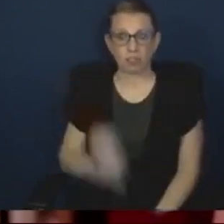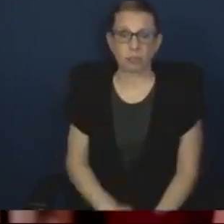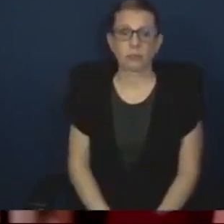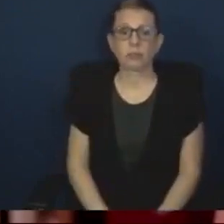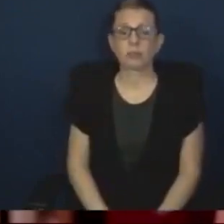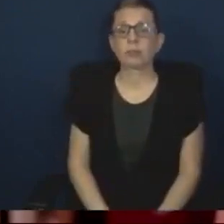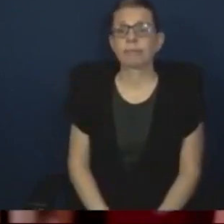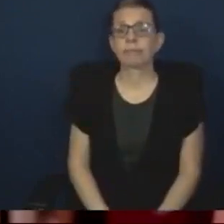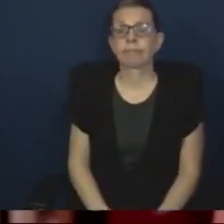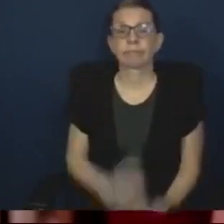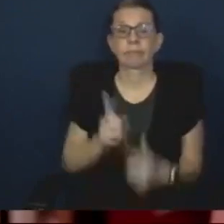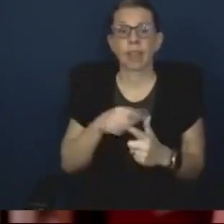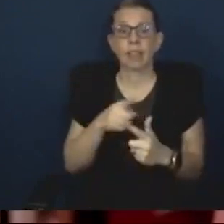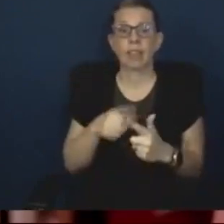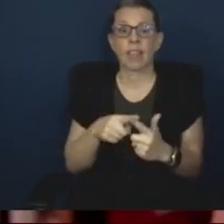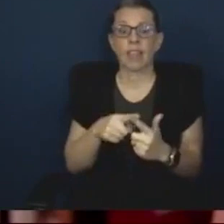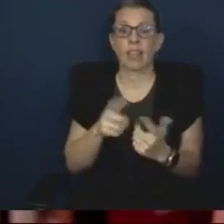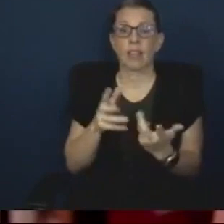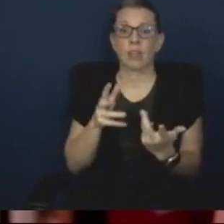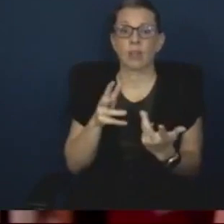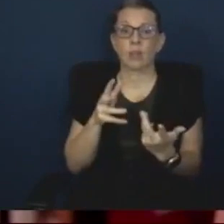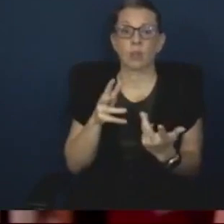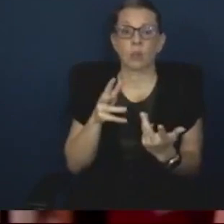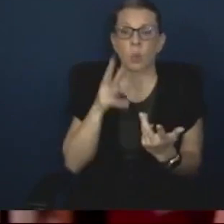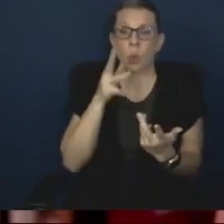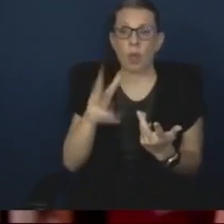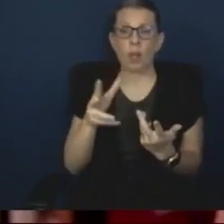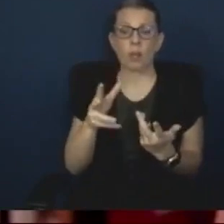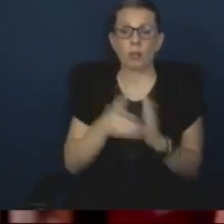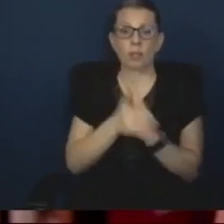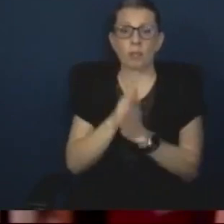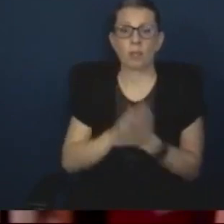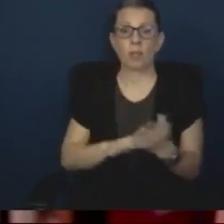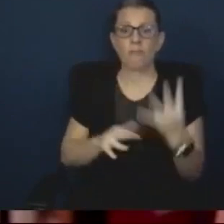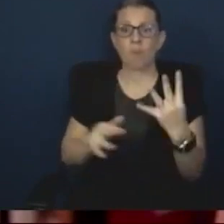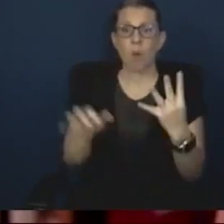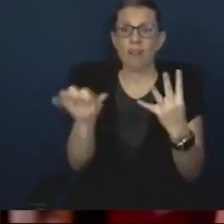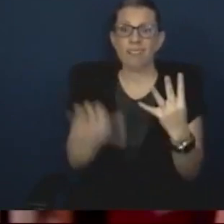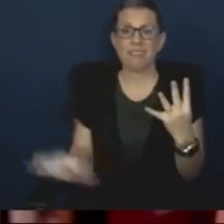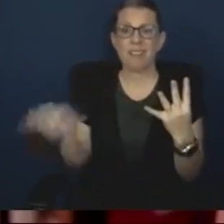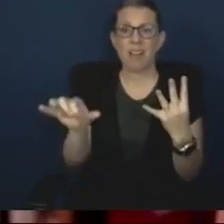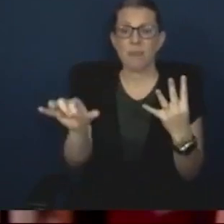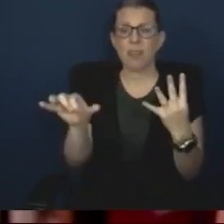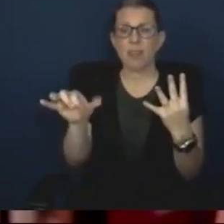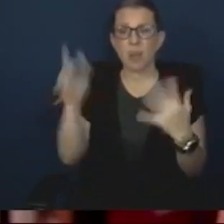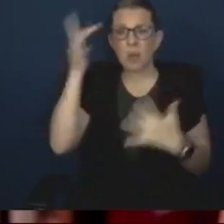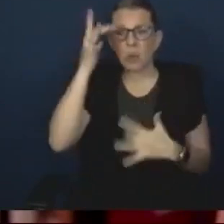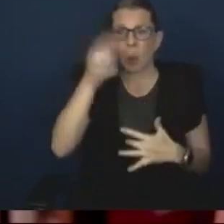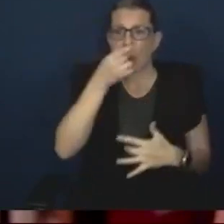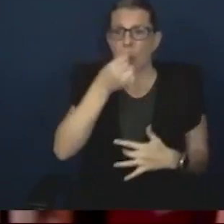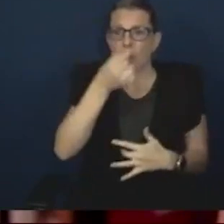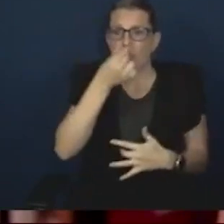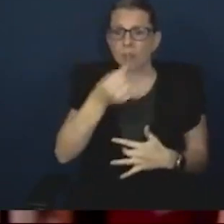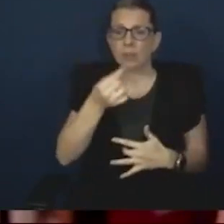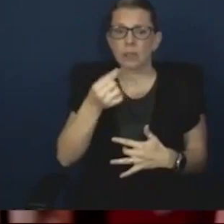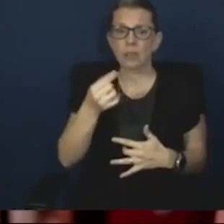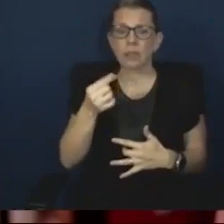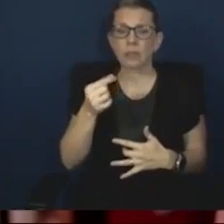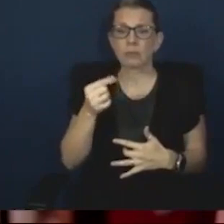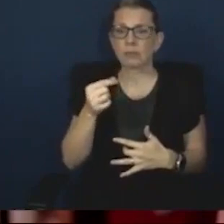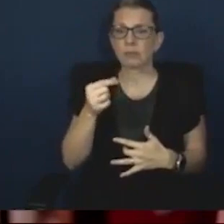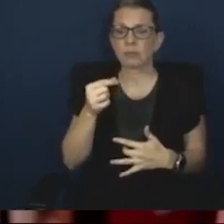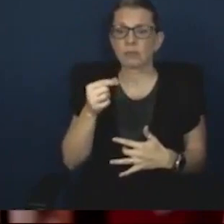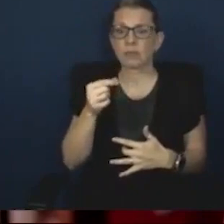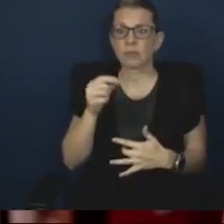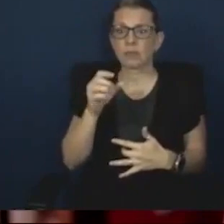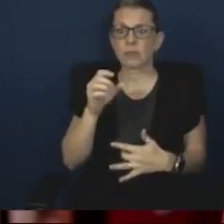will be like one of the four common cold coronaviruses that infect humans and give you sniffles every year.